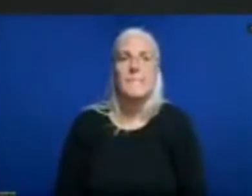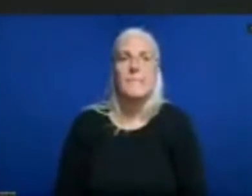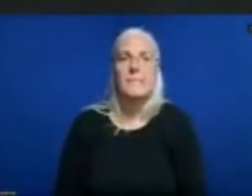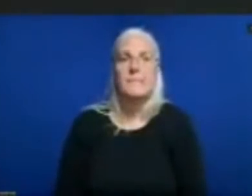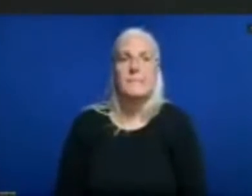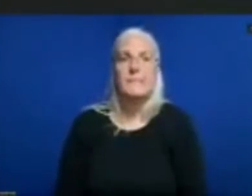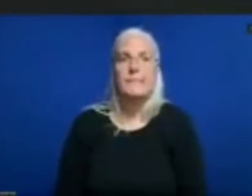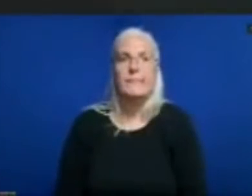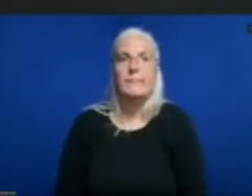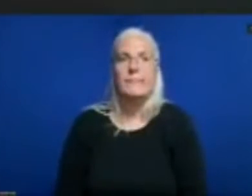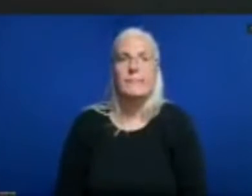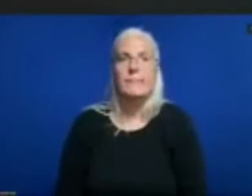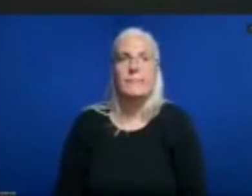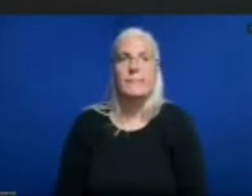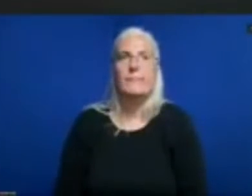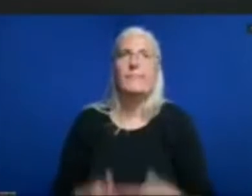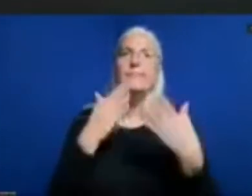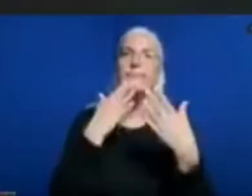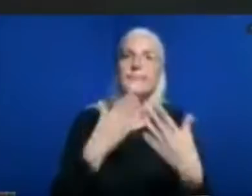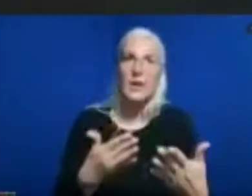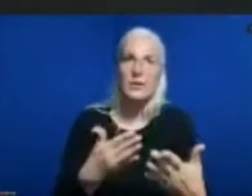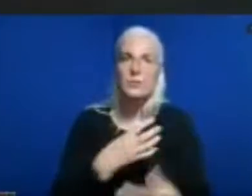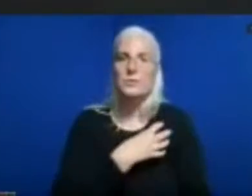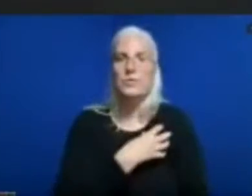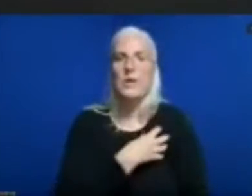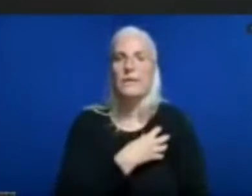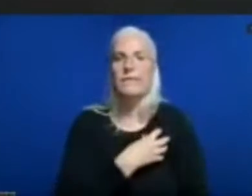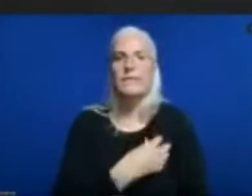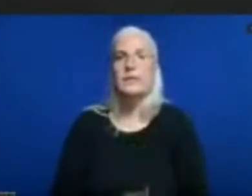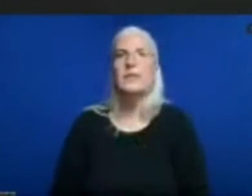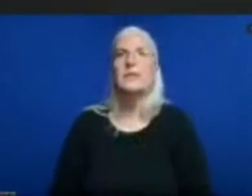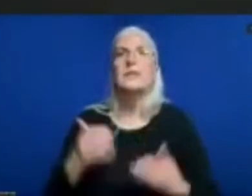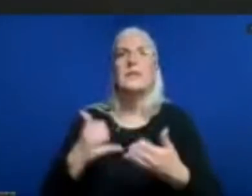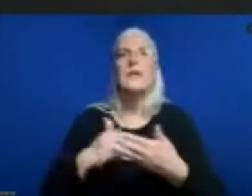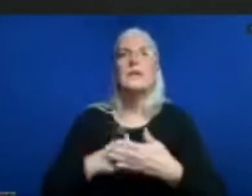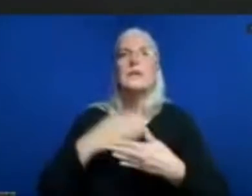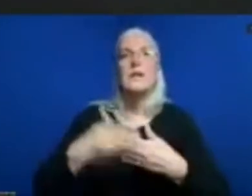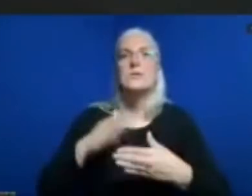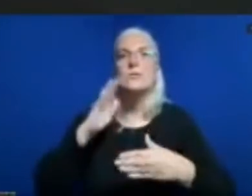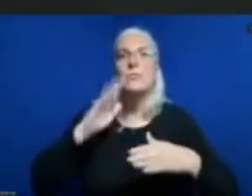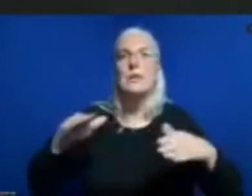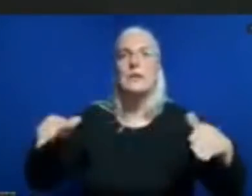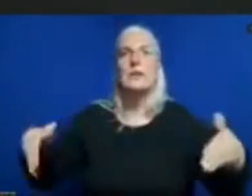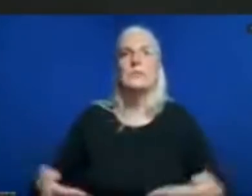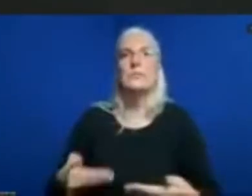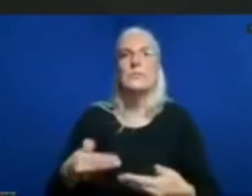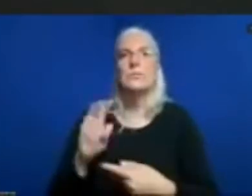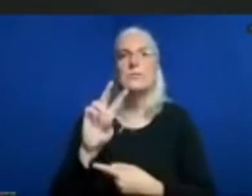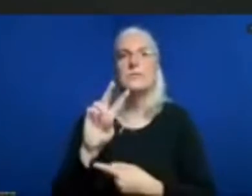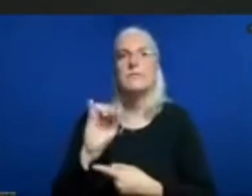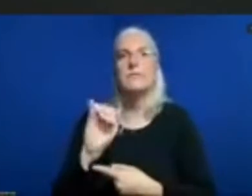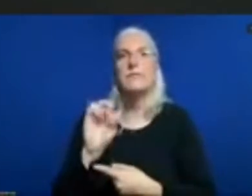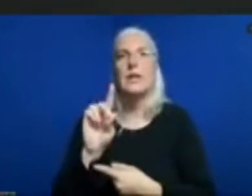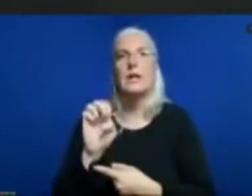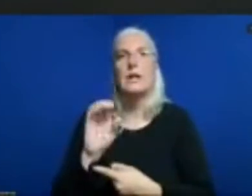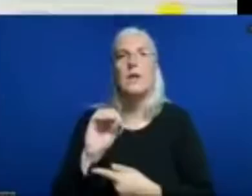Thank you, Sheriff. Next, we'd like to introduce a video from Plumas National Forest Supervisor, Chris Carlton.